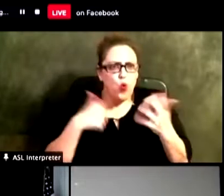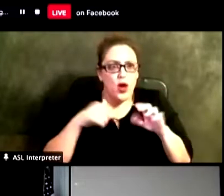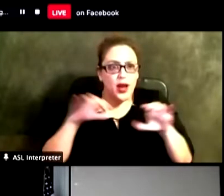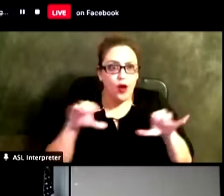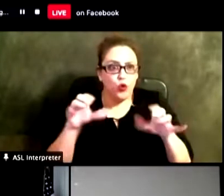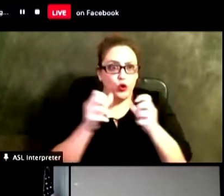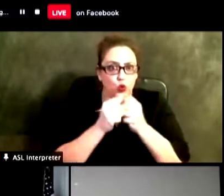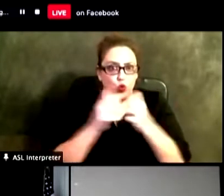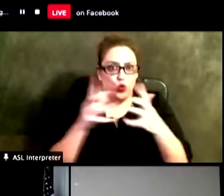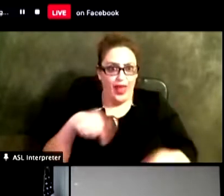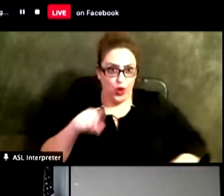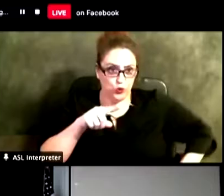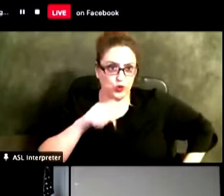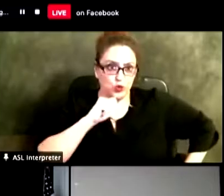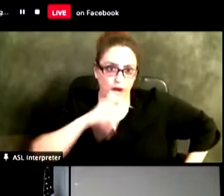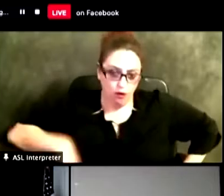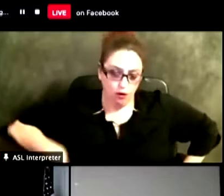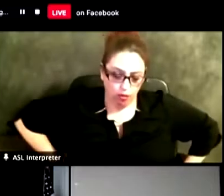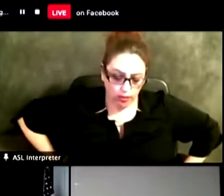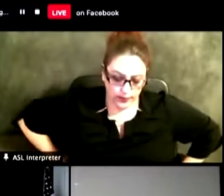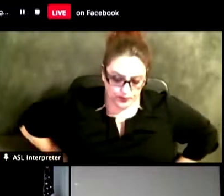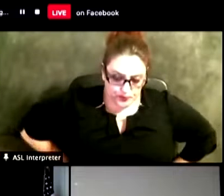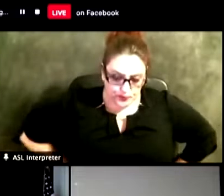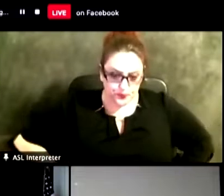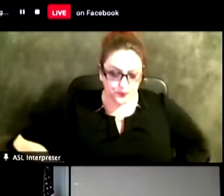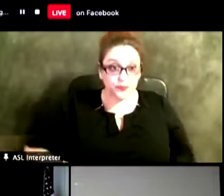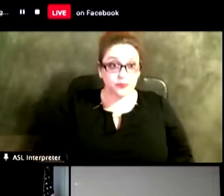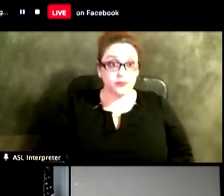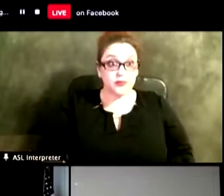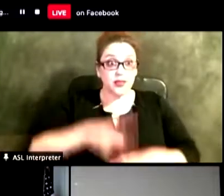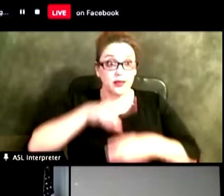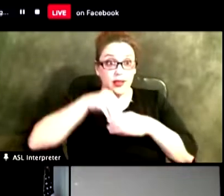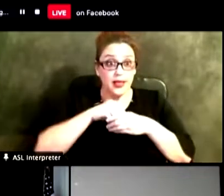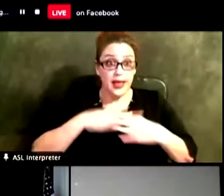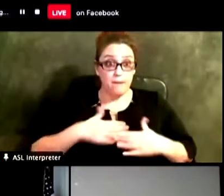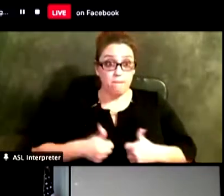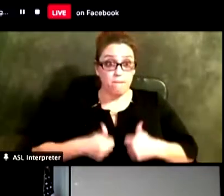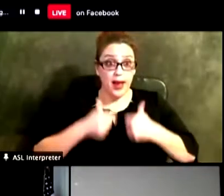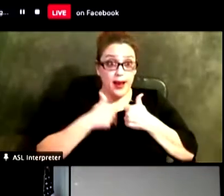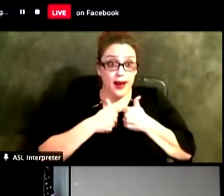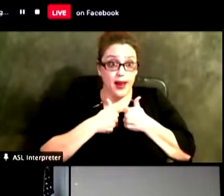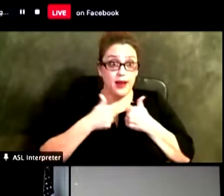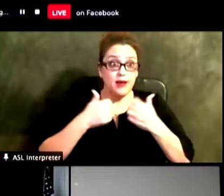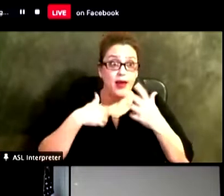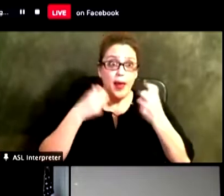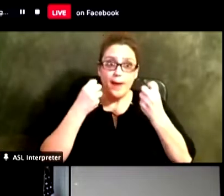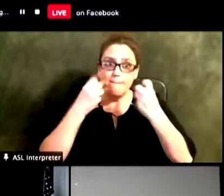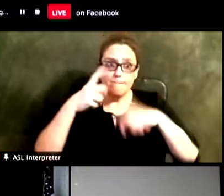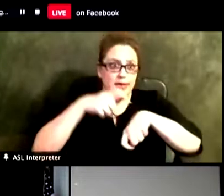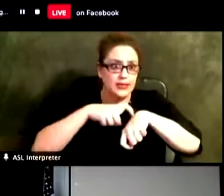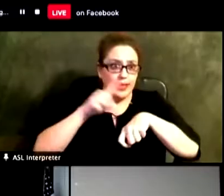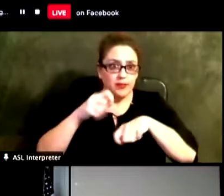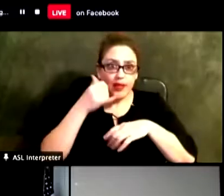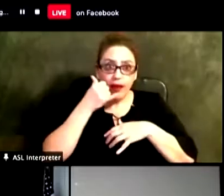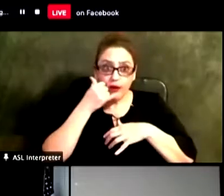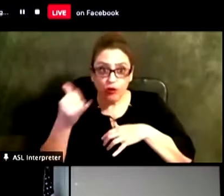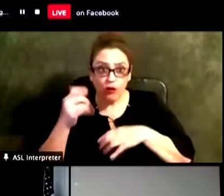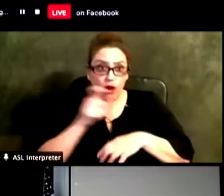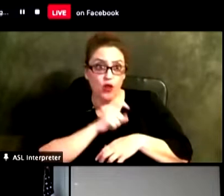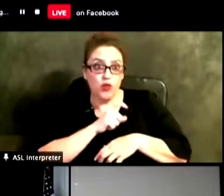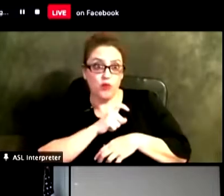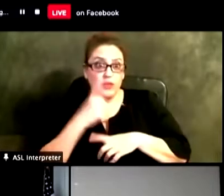you at all. In my life, there's been many times that I've had to call you for